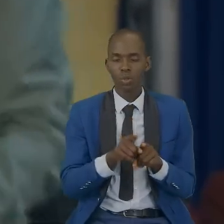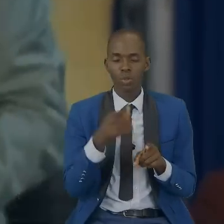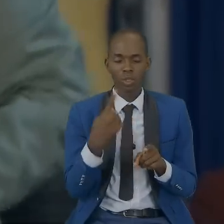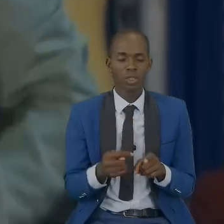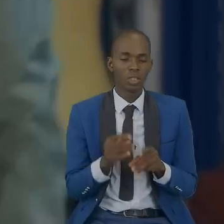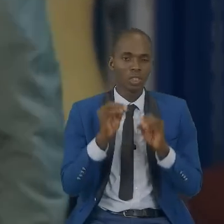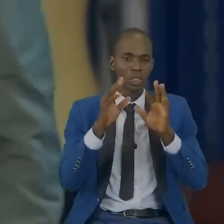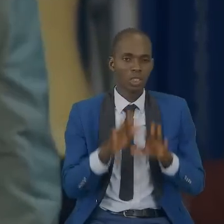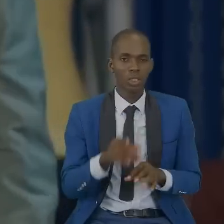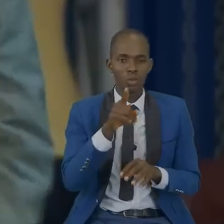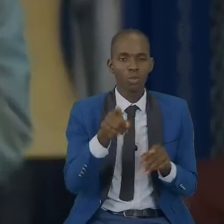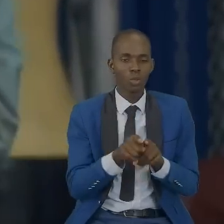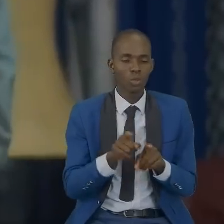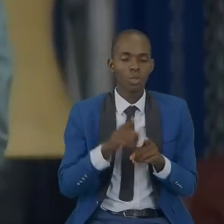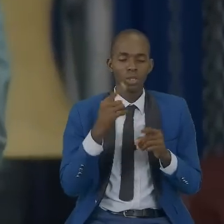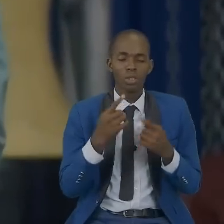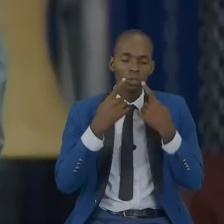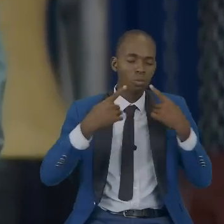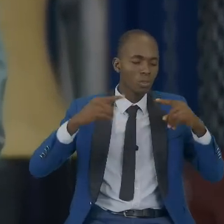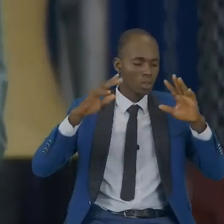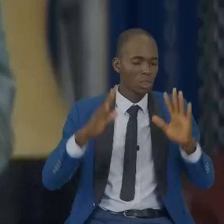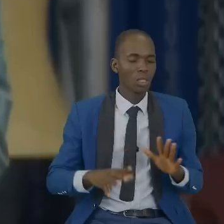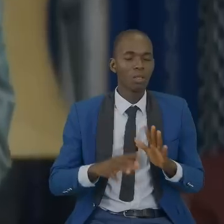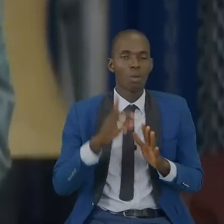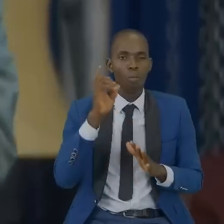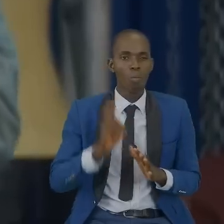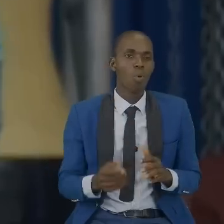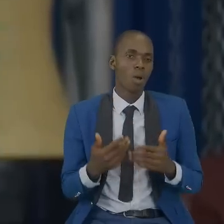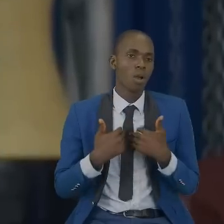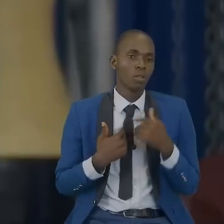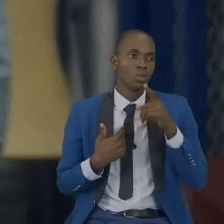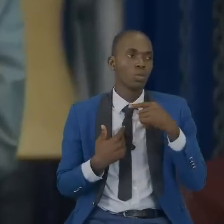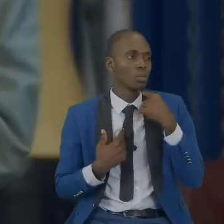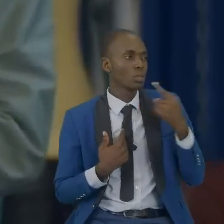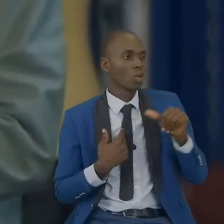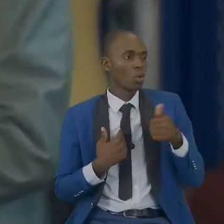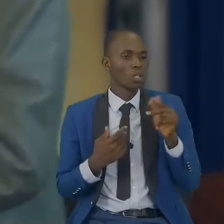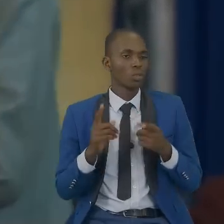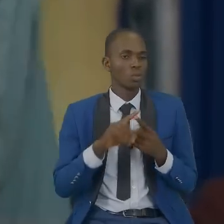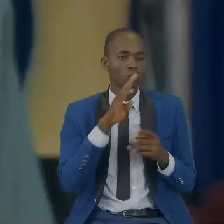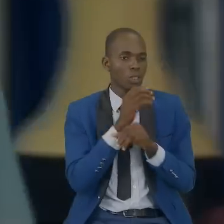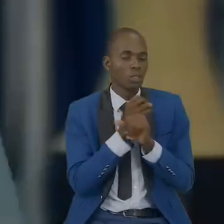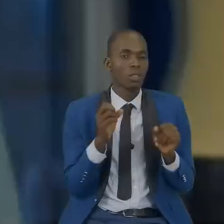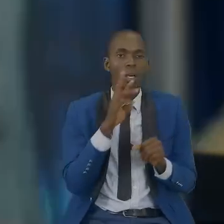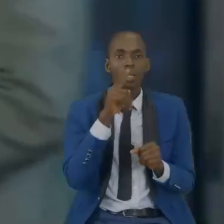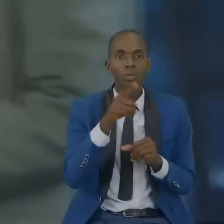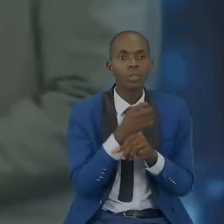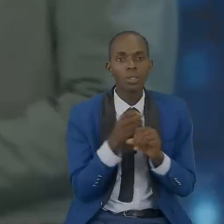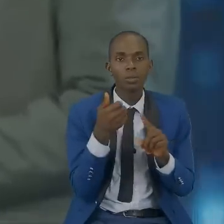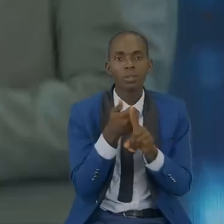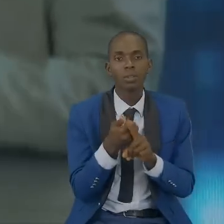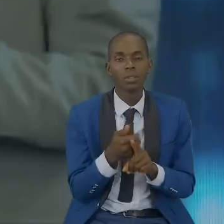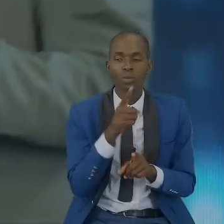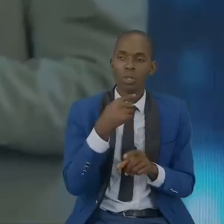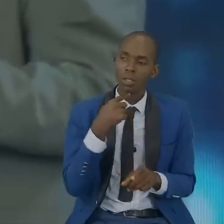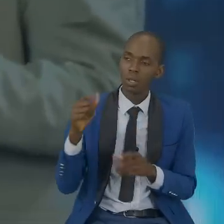the proclaimer must have. You tell other people to be saved, are you saved? You tell other